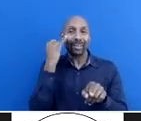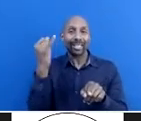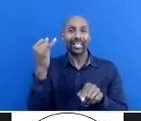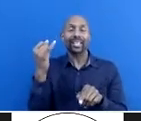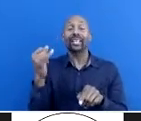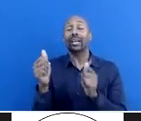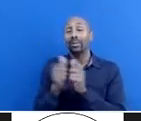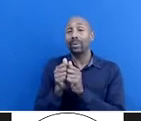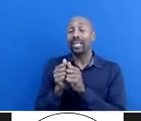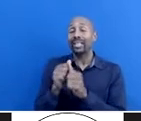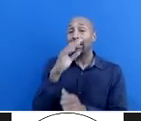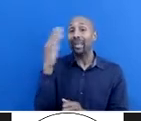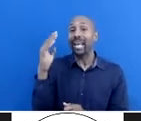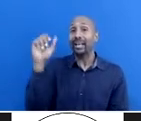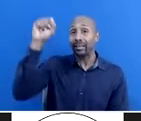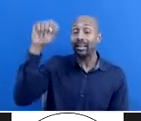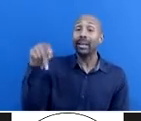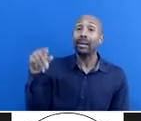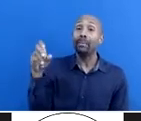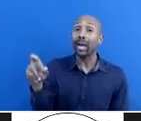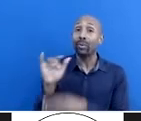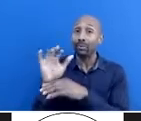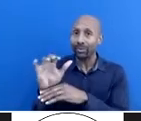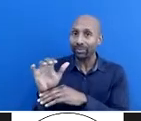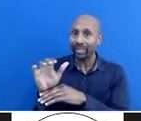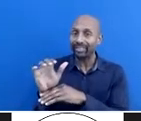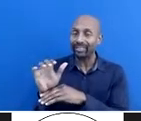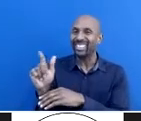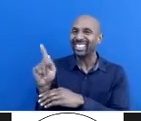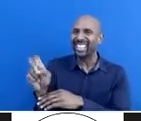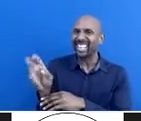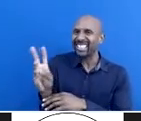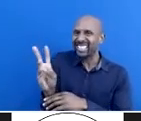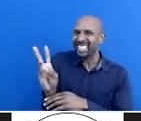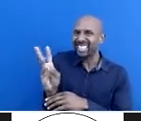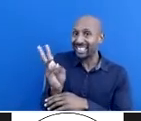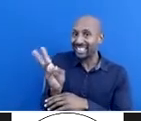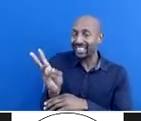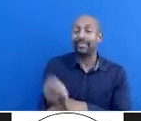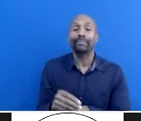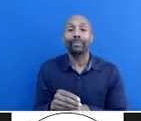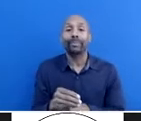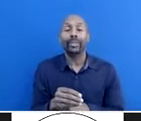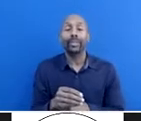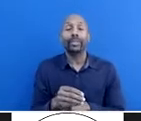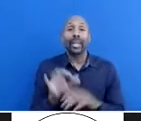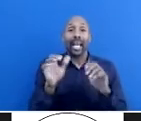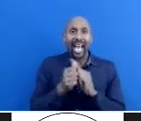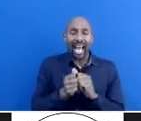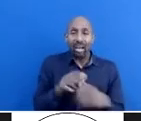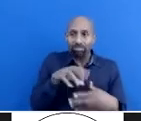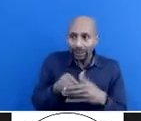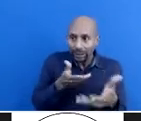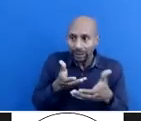1960s. The engagement with what Malcolm meant and what his death meant is literally at the